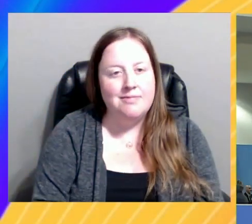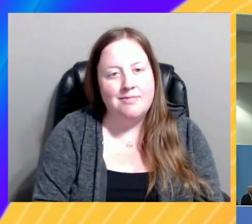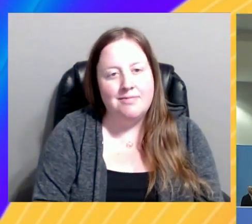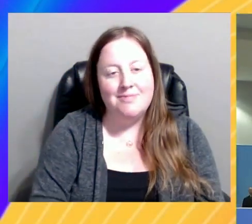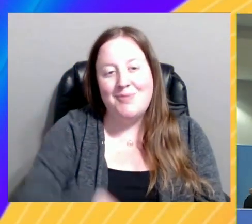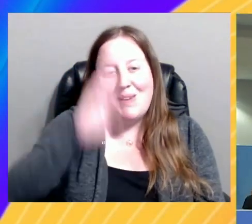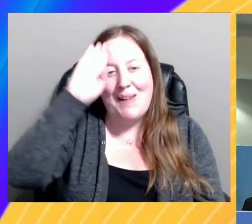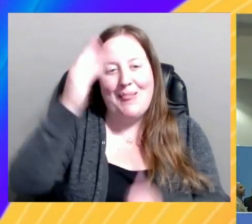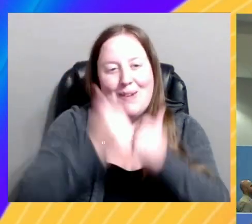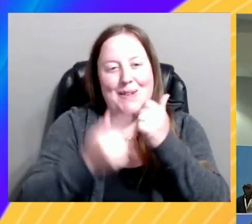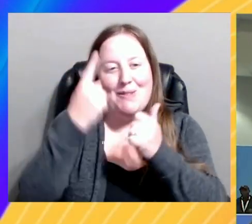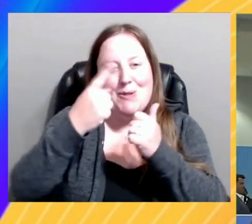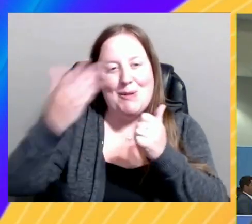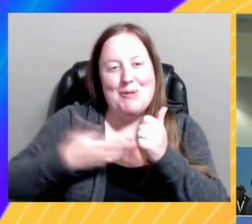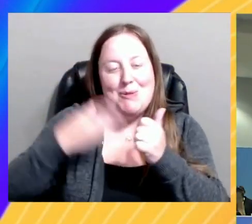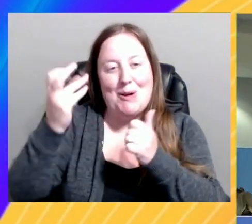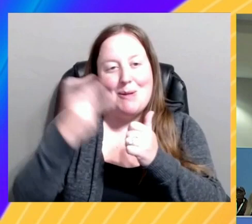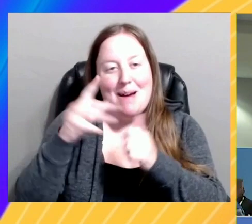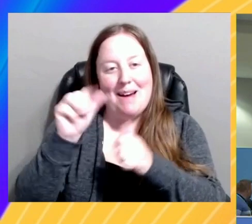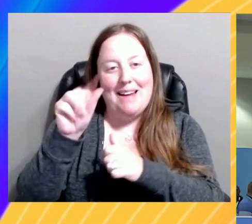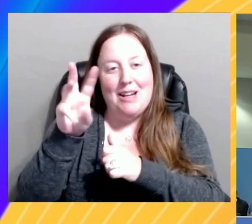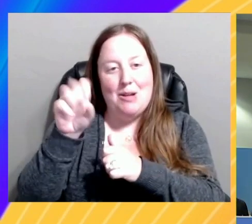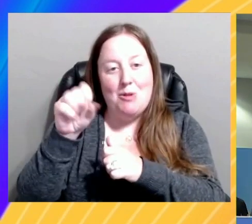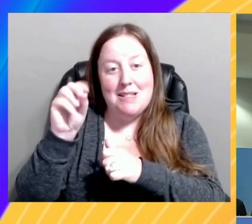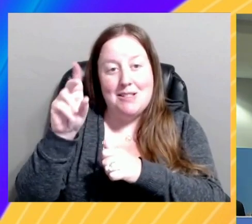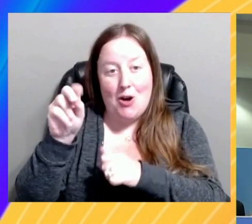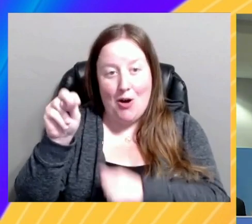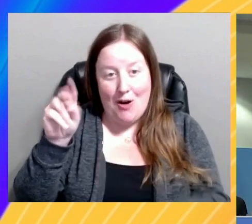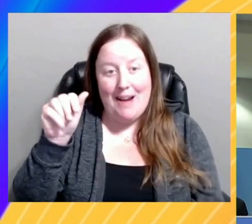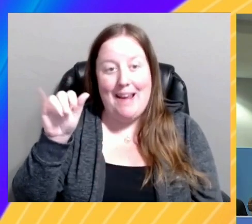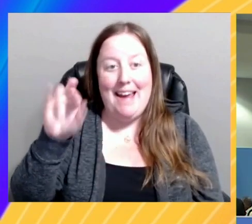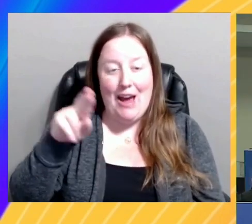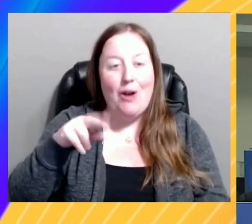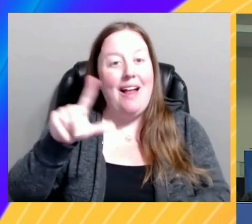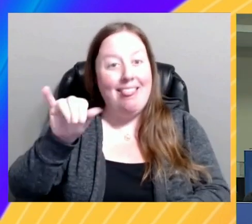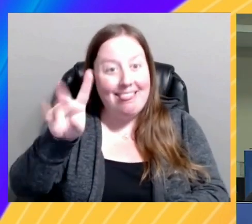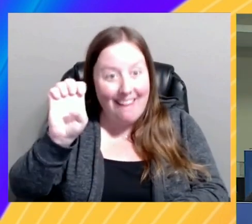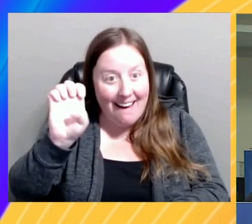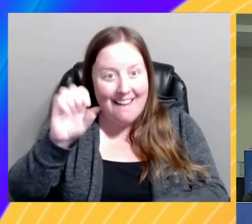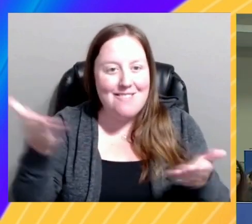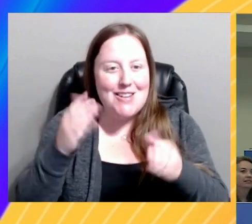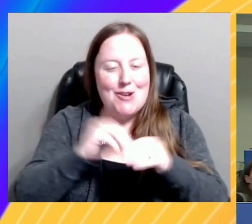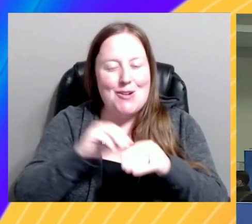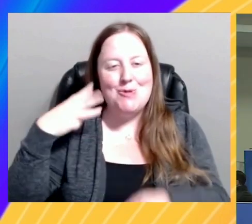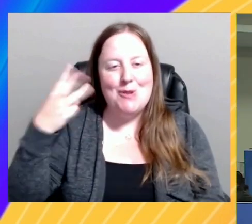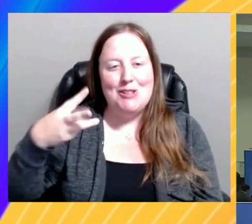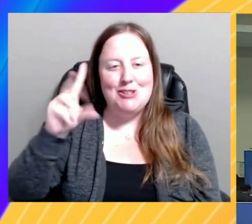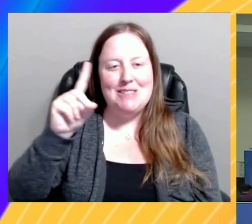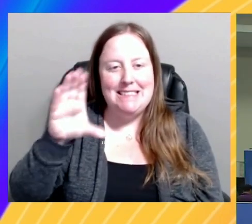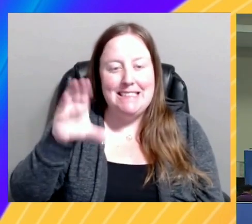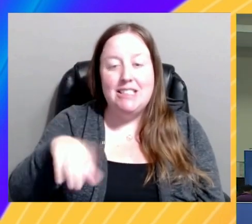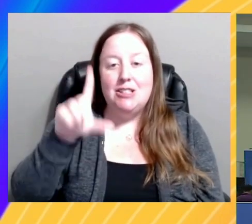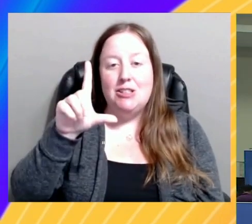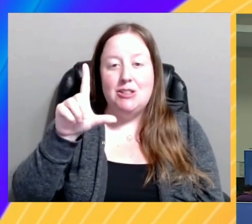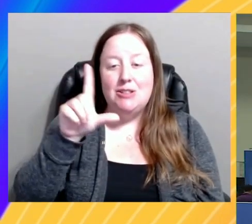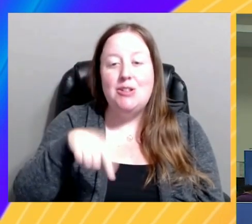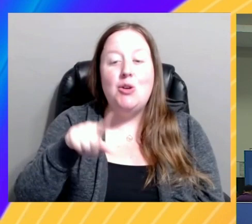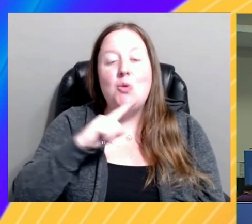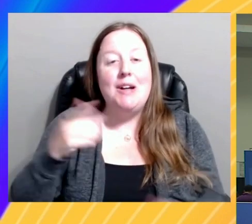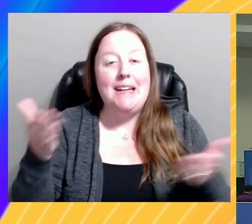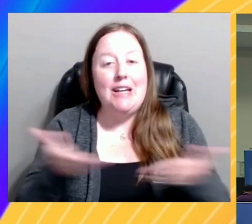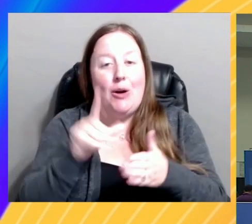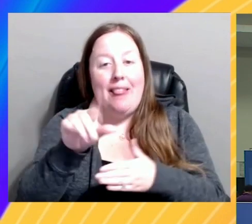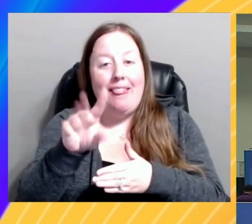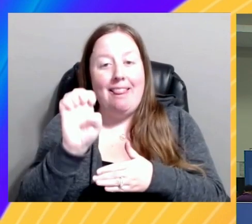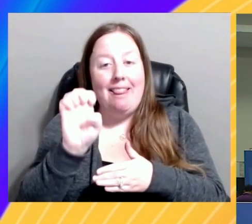welcome back to AWS On Air, where we are live here in Washington, D.C. We're at the 2023 AWS DC